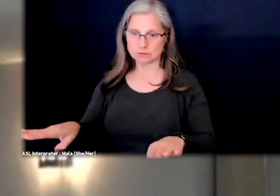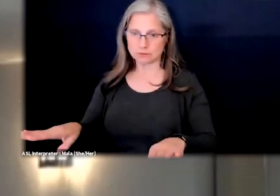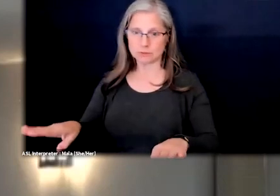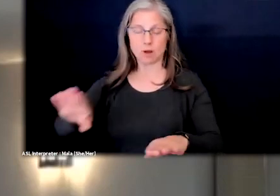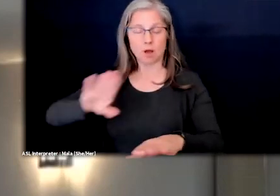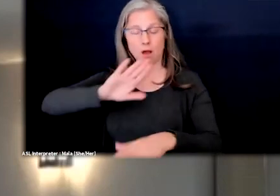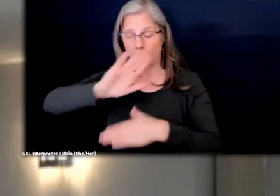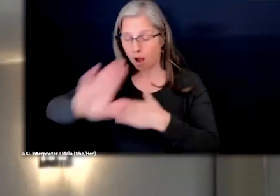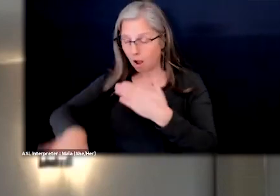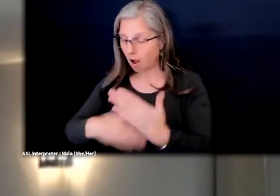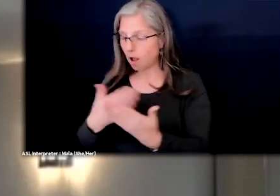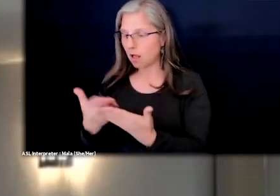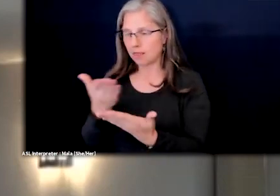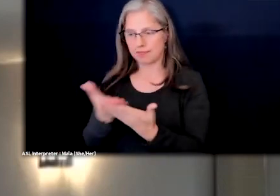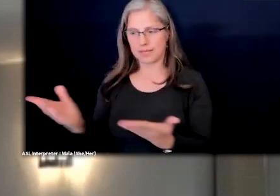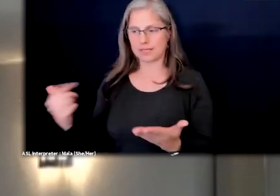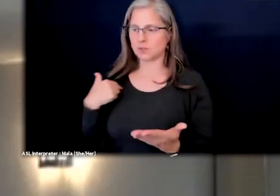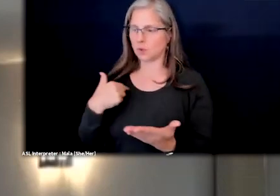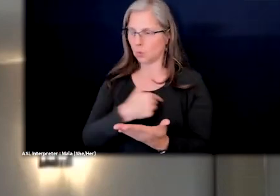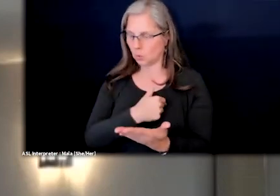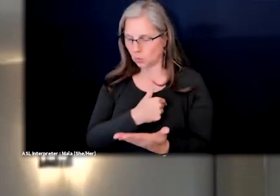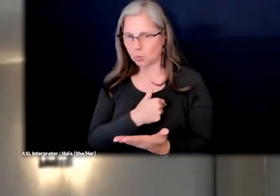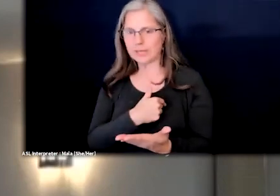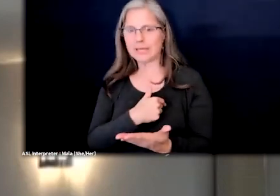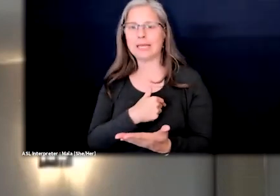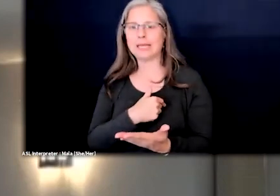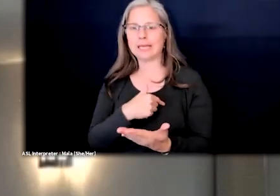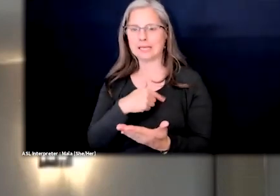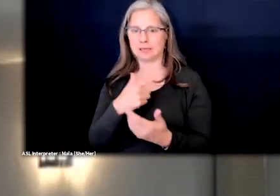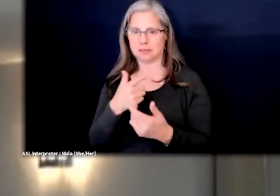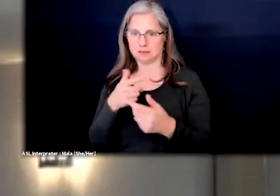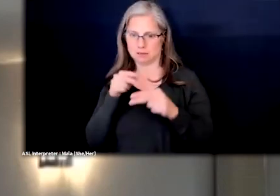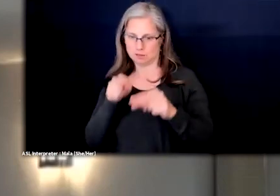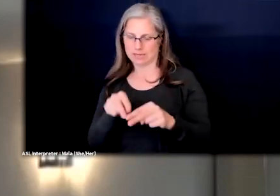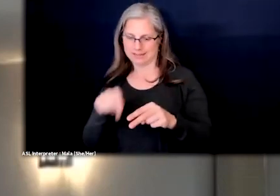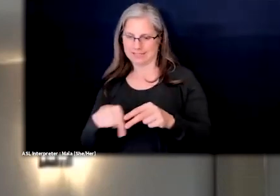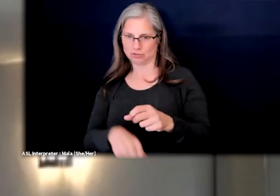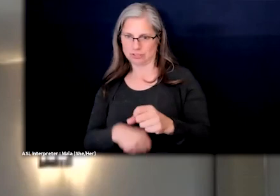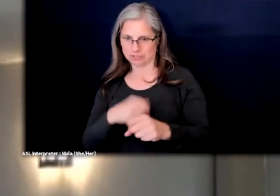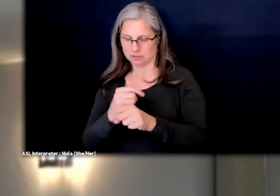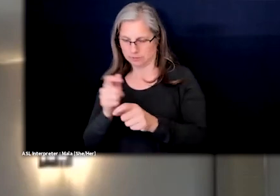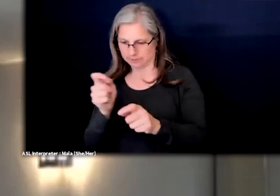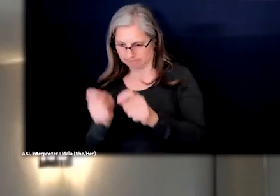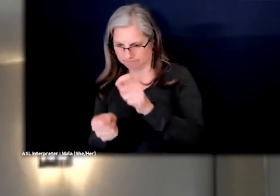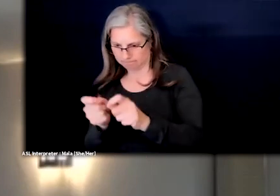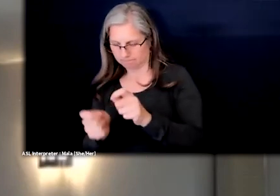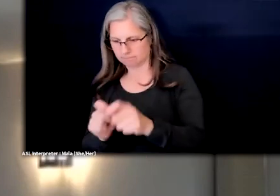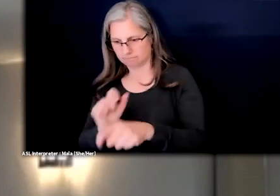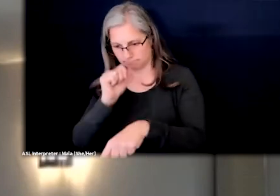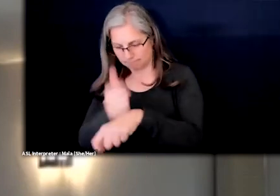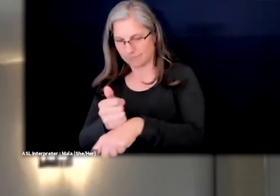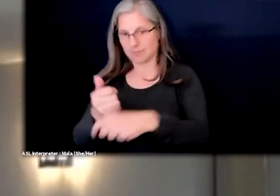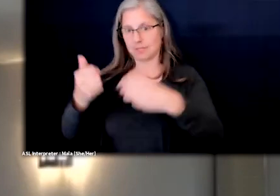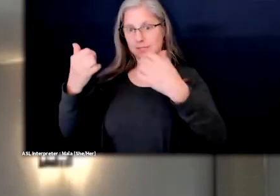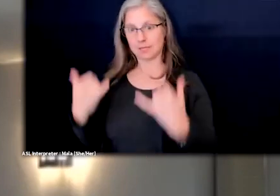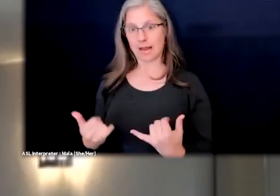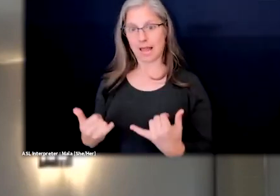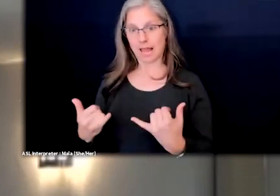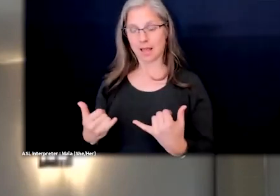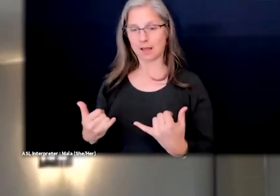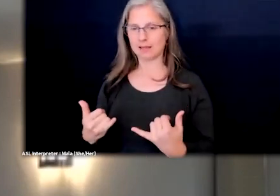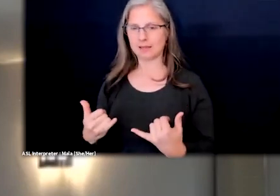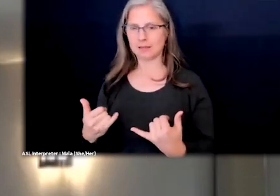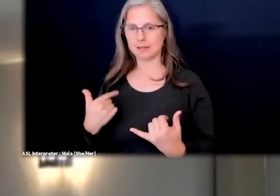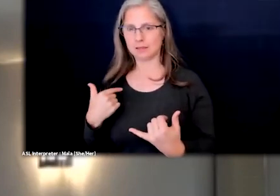All those are things that we've made progress in this year, but that are just being put in place now that were not